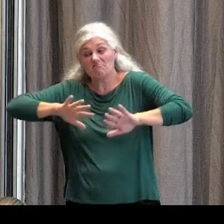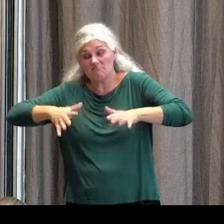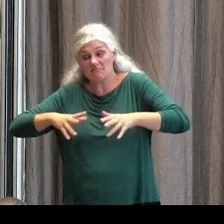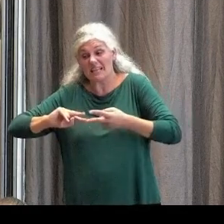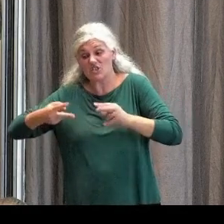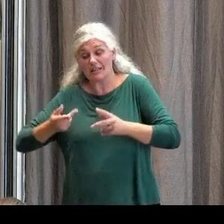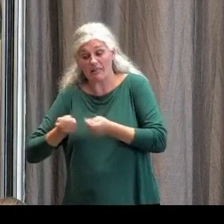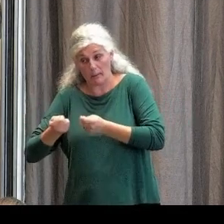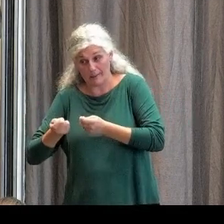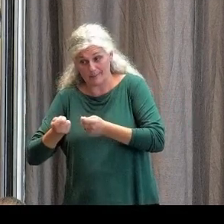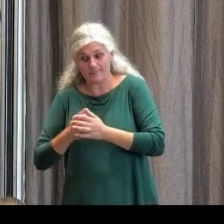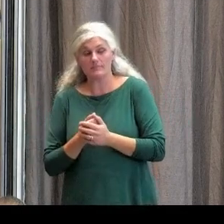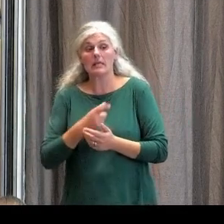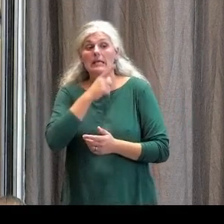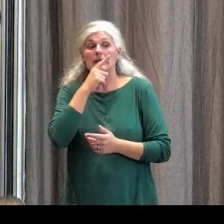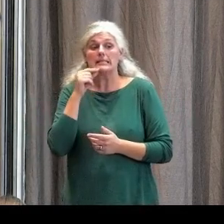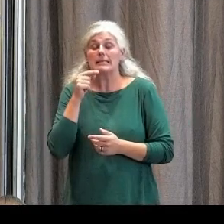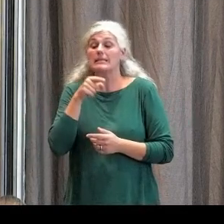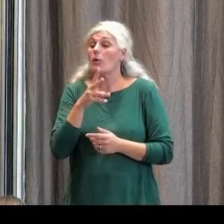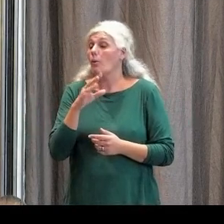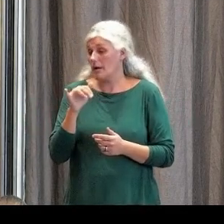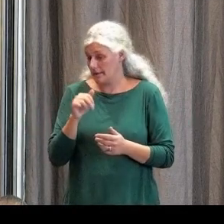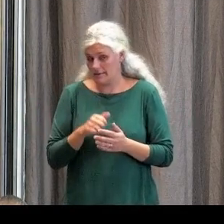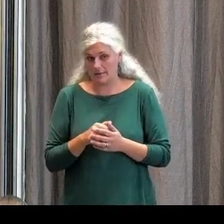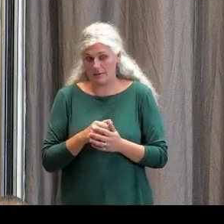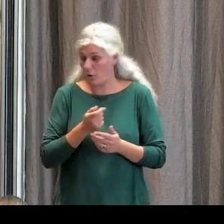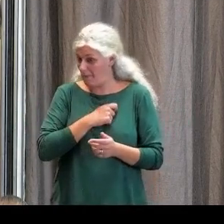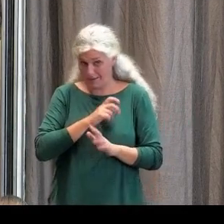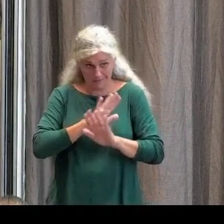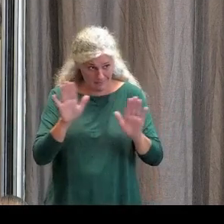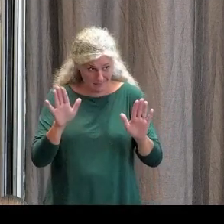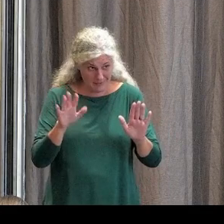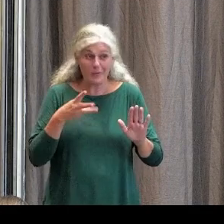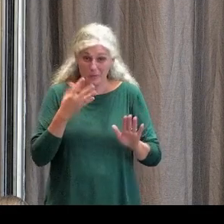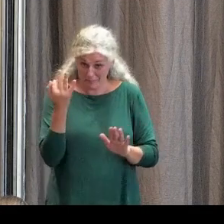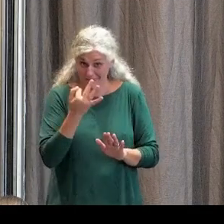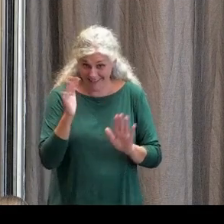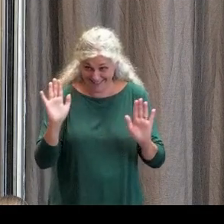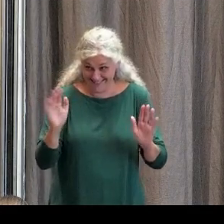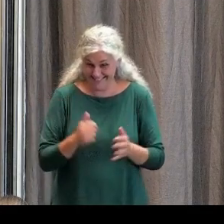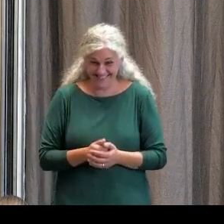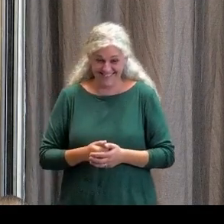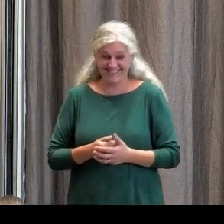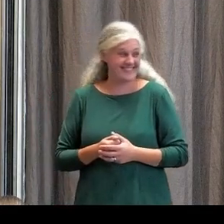gene therapy. So the reason I'm saying that is just don't panic. This is going to be okay. Right.